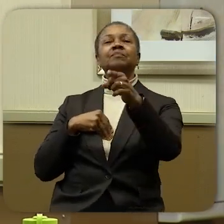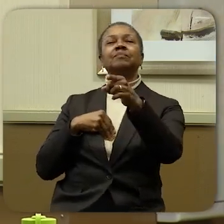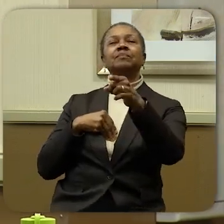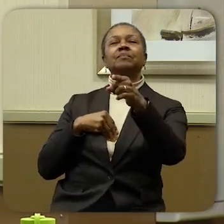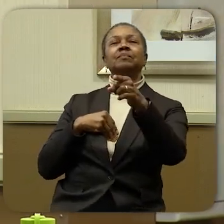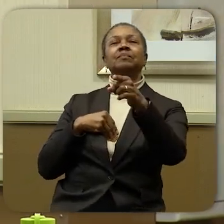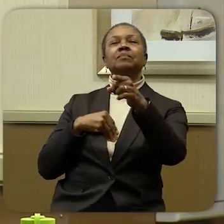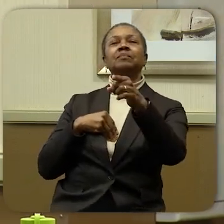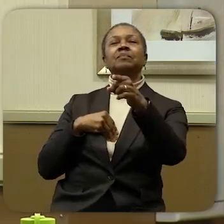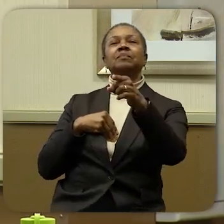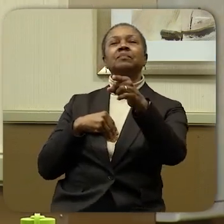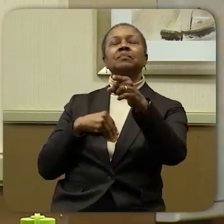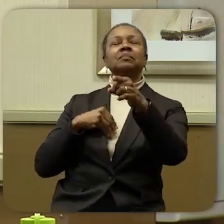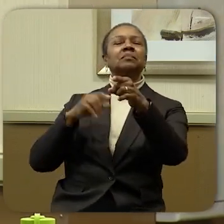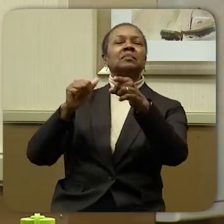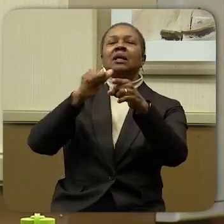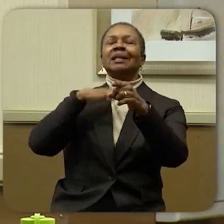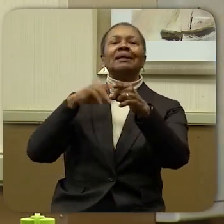the terminology